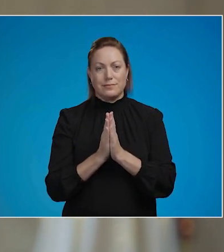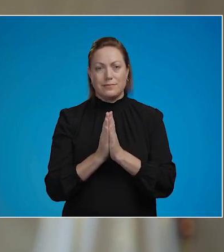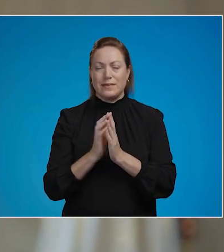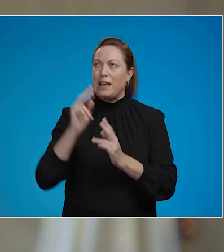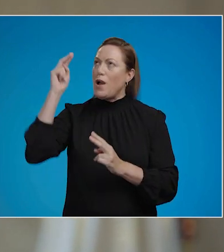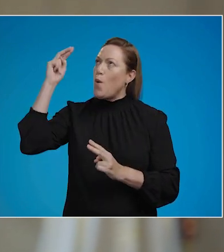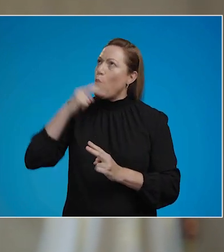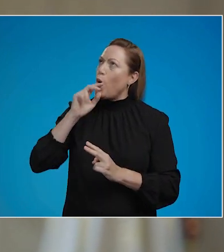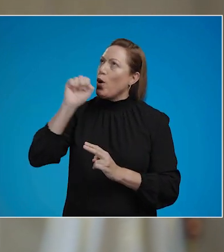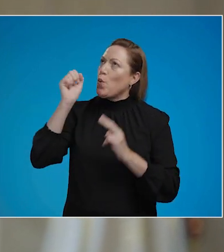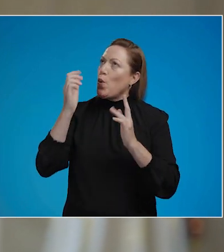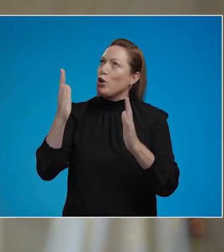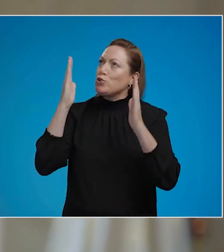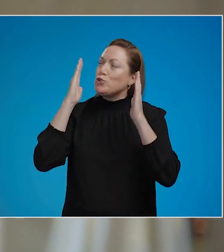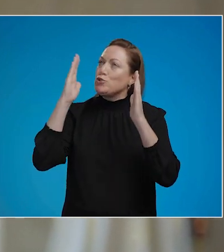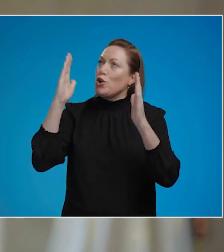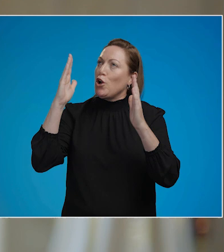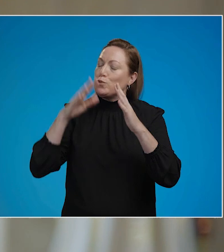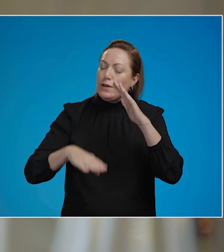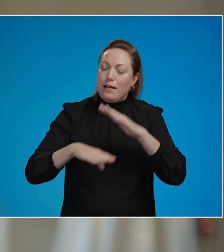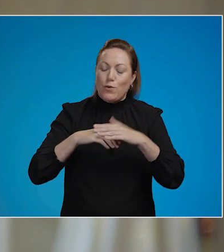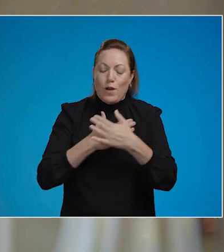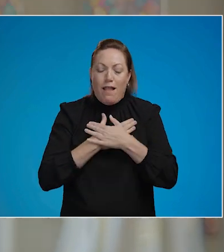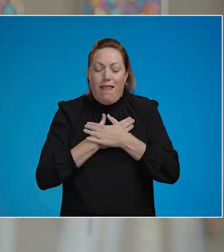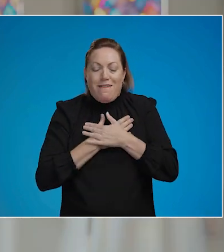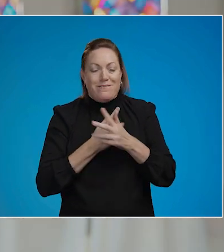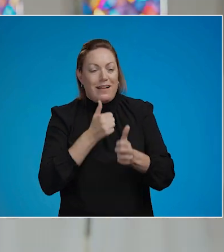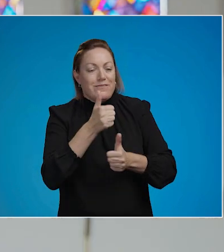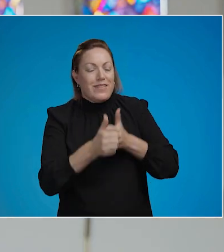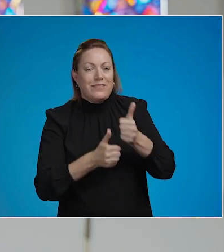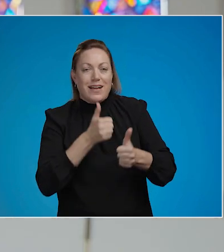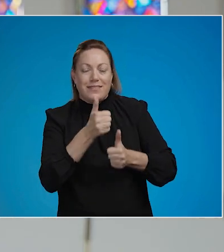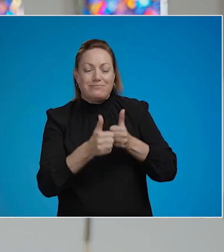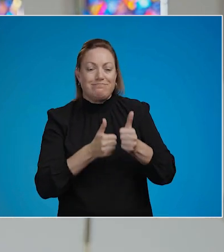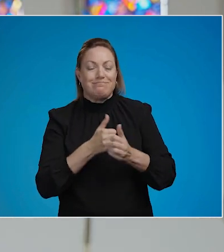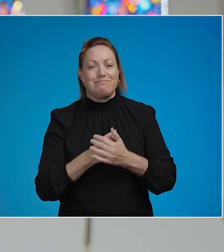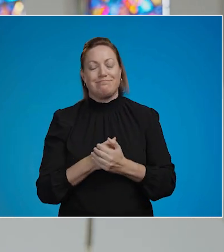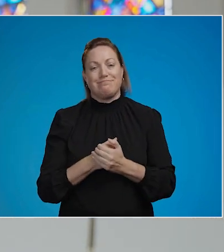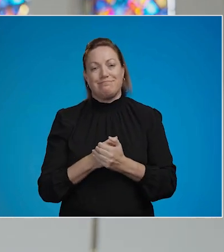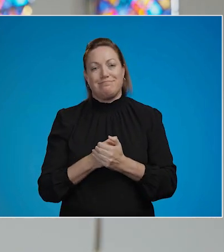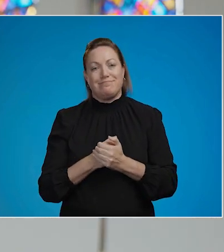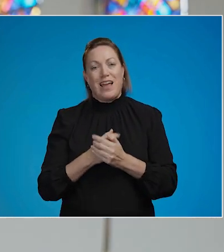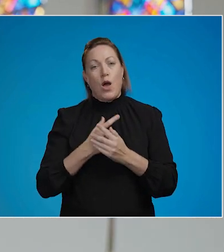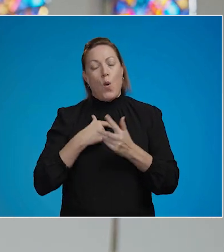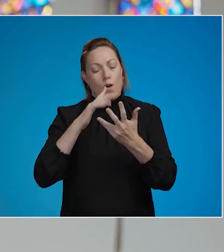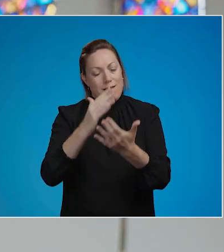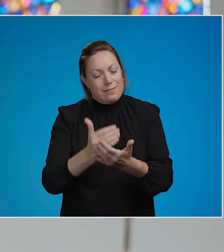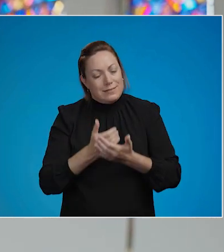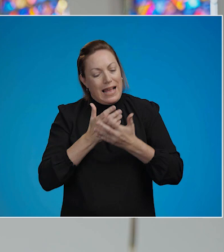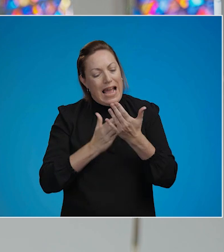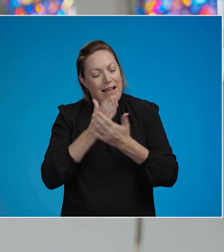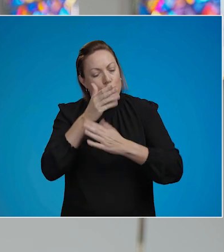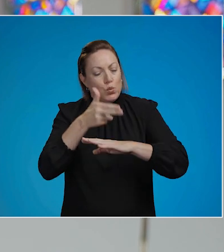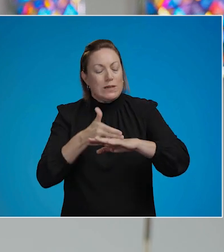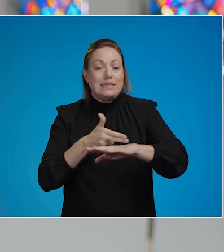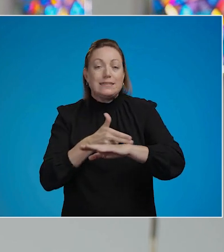Look upon your church, O Lord, with unfailing love and favour, so that renewed by the paschal mysteries, she may come to the